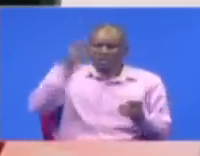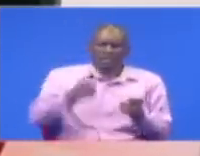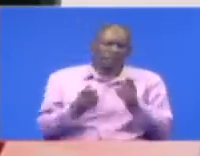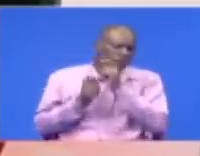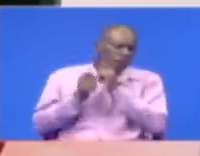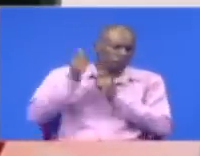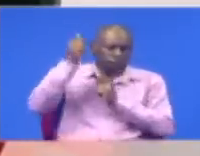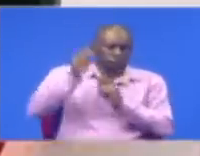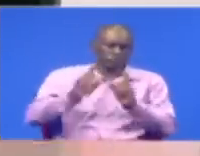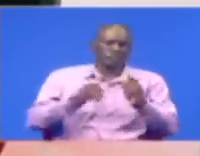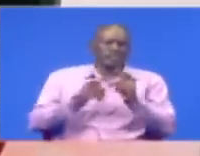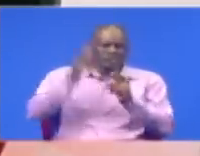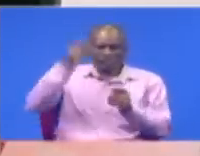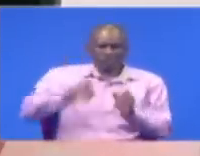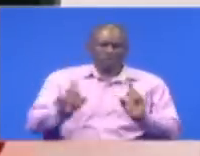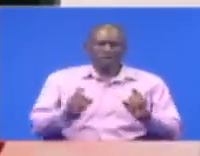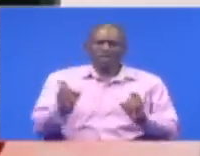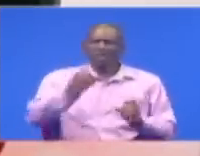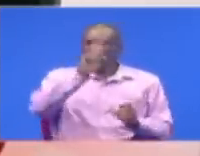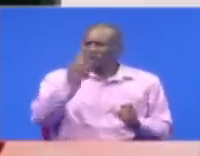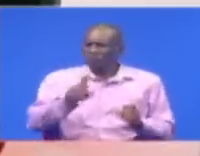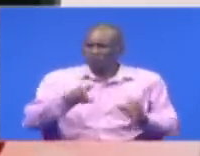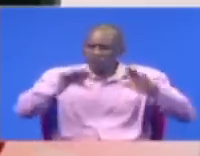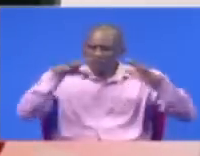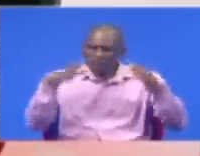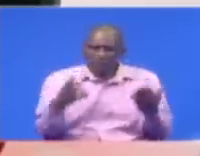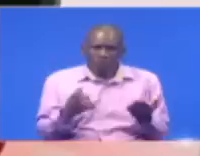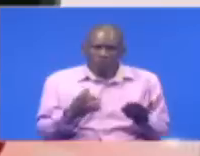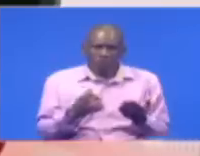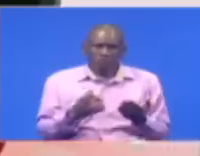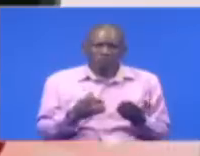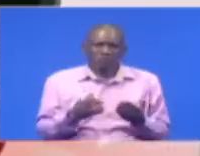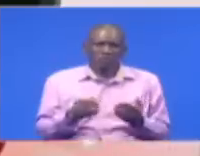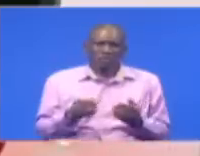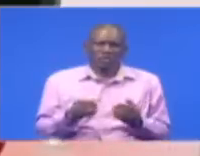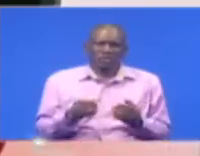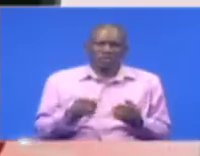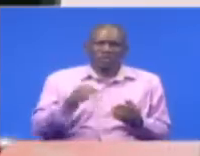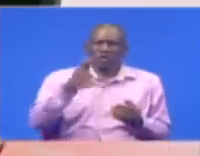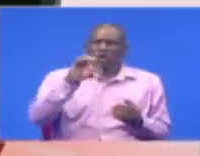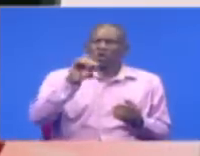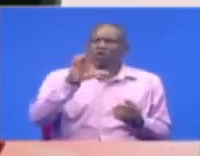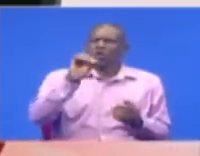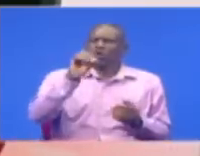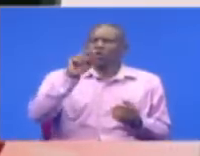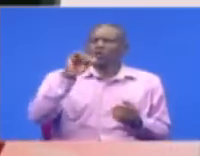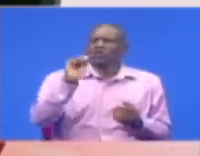such. The question was about a colonial relic. In